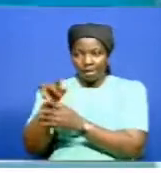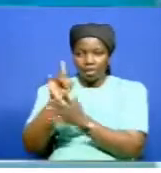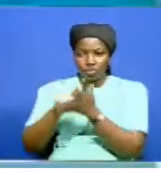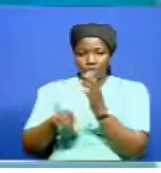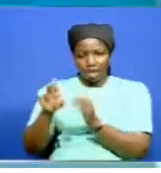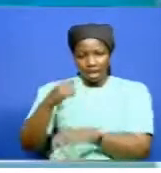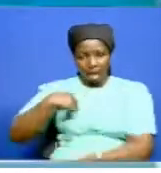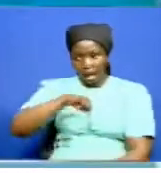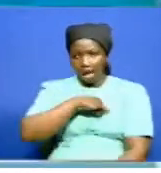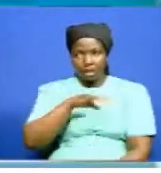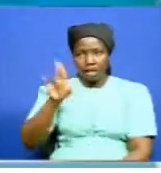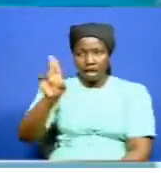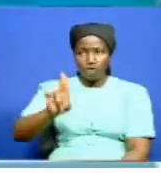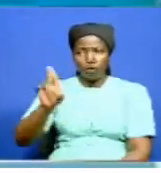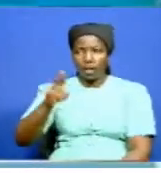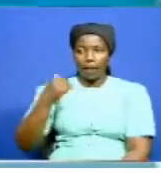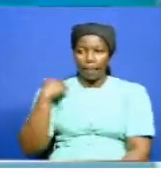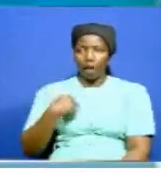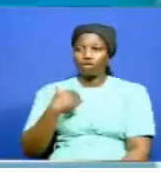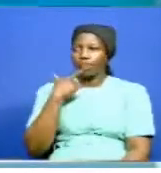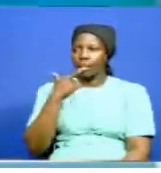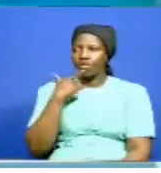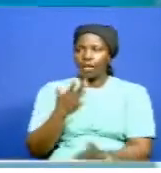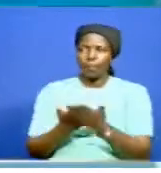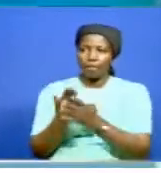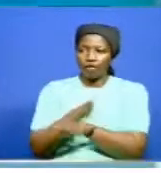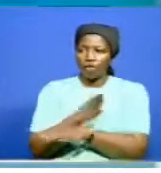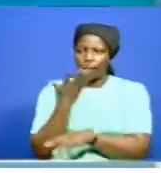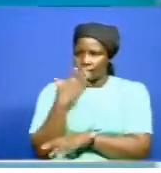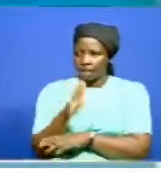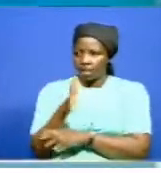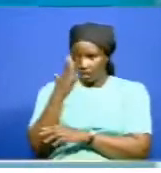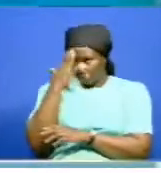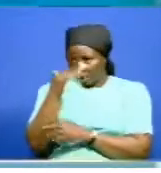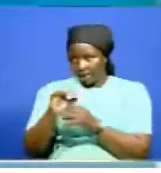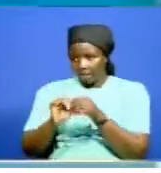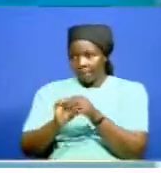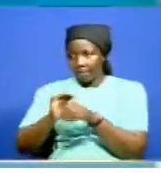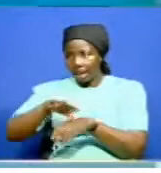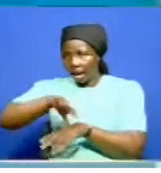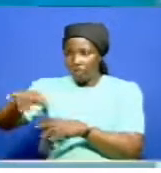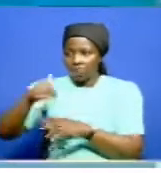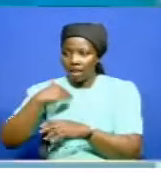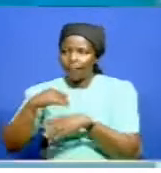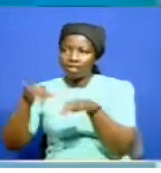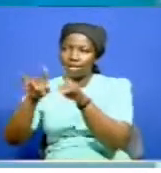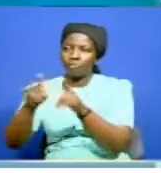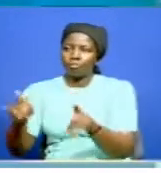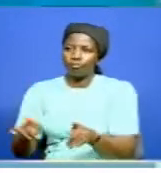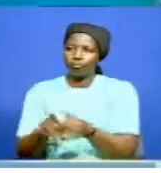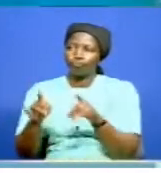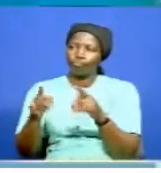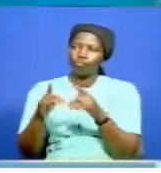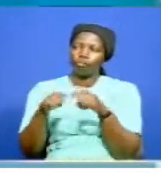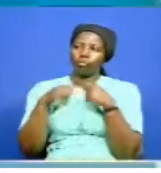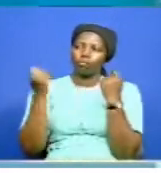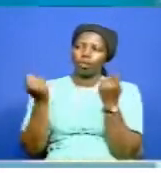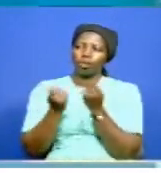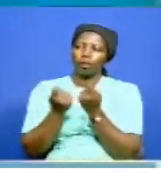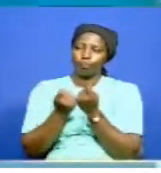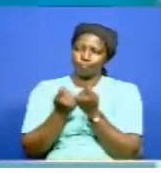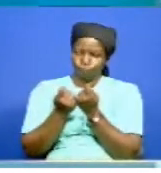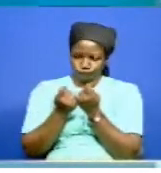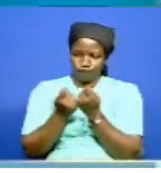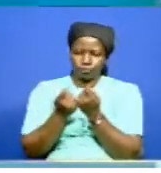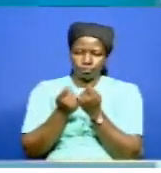And as I mentioned earlier, since the counties are also having similar task forces replicated, so they are